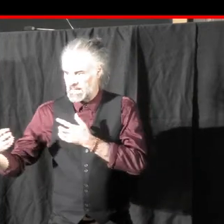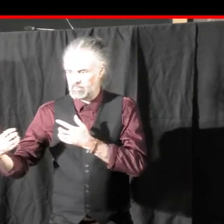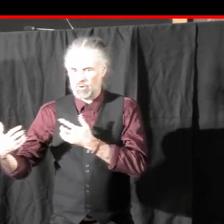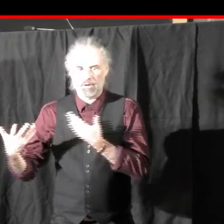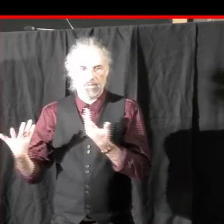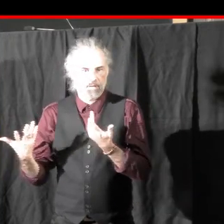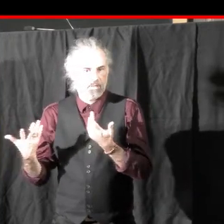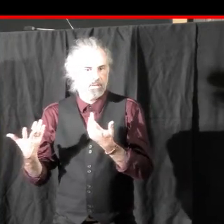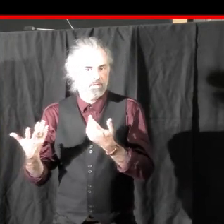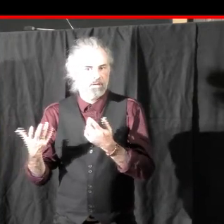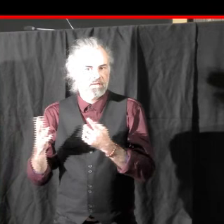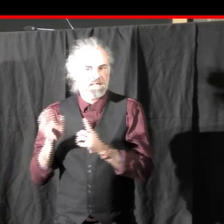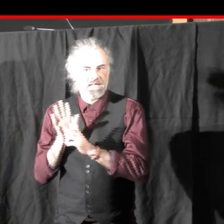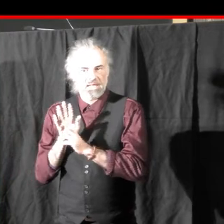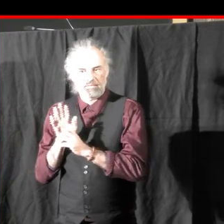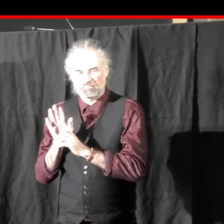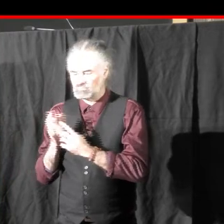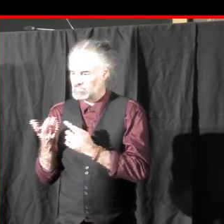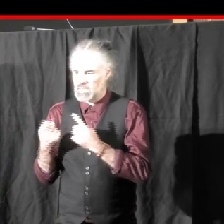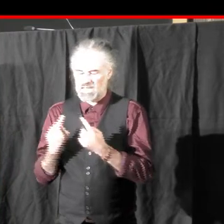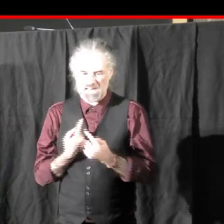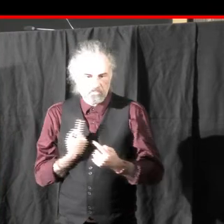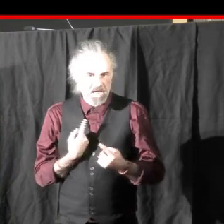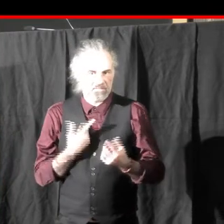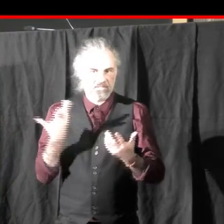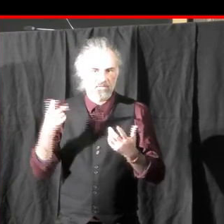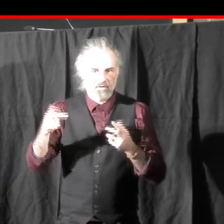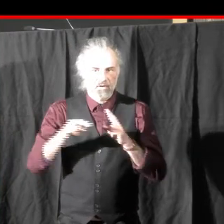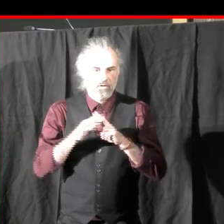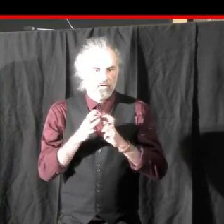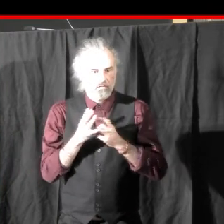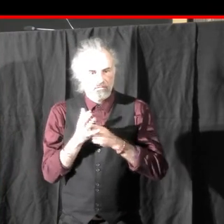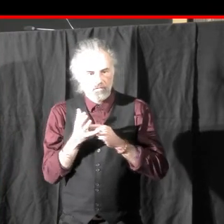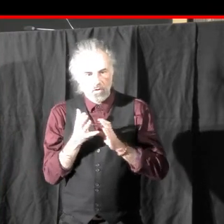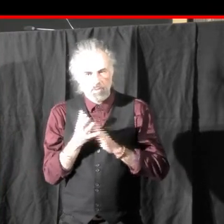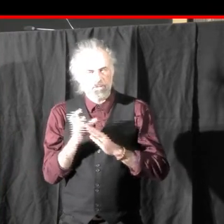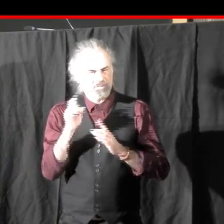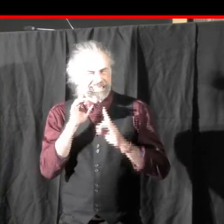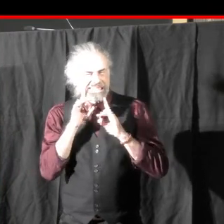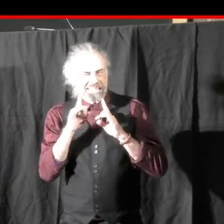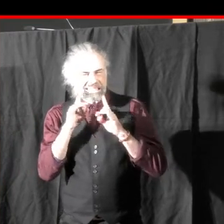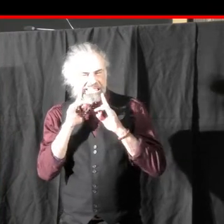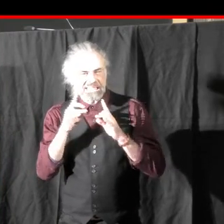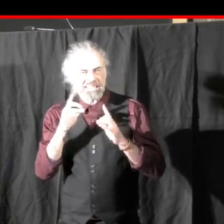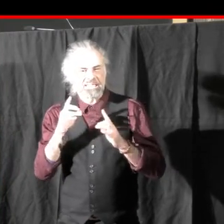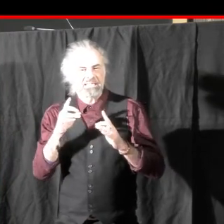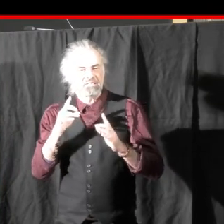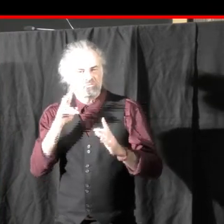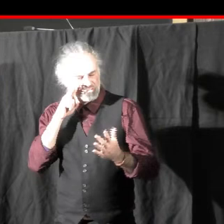between the public, stakeholders and scientists, and that transparency is absolutely key.